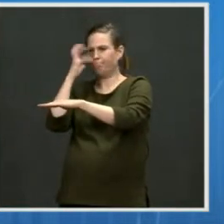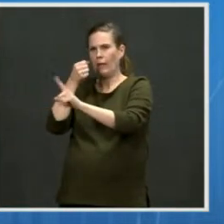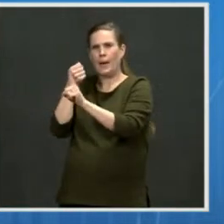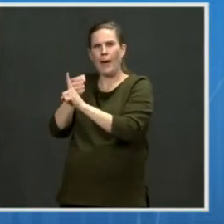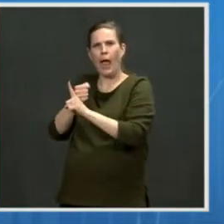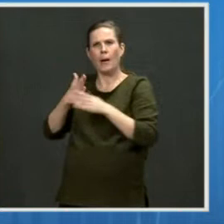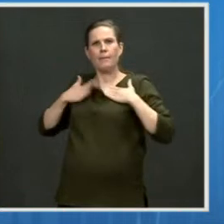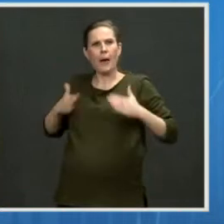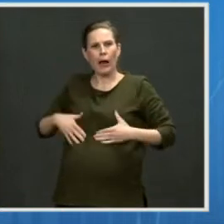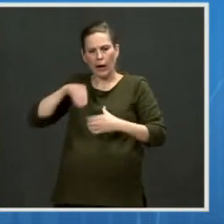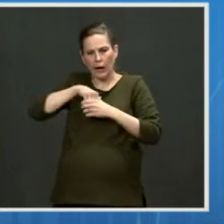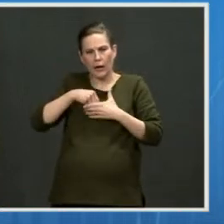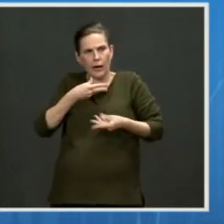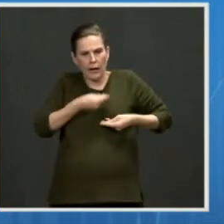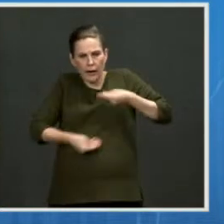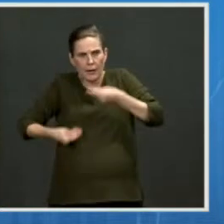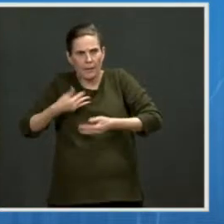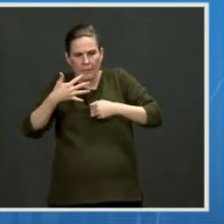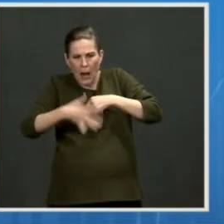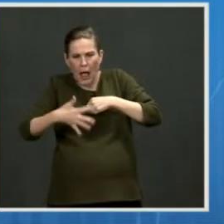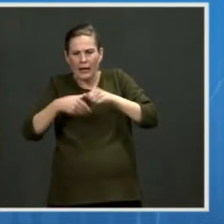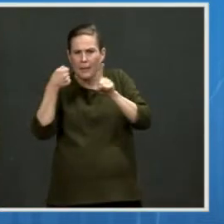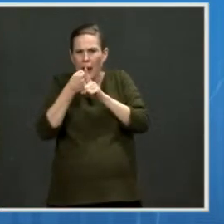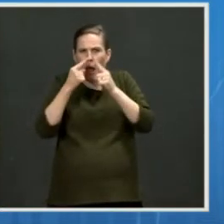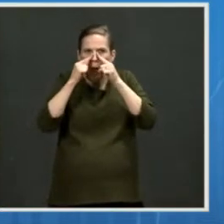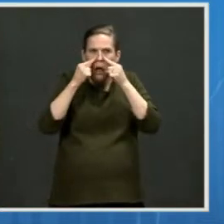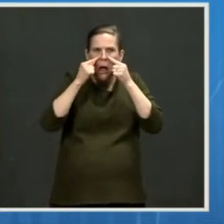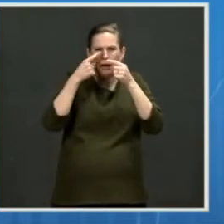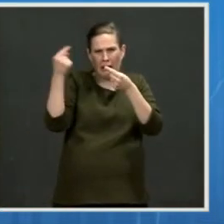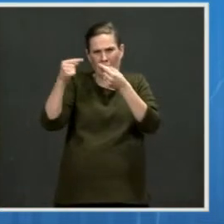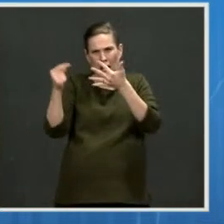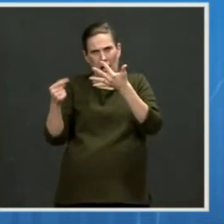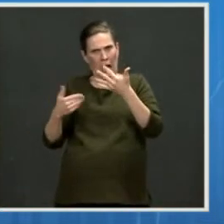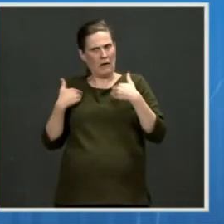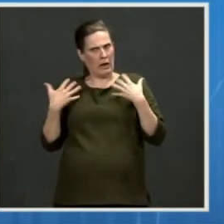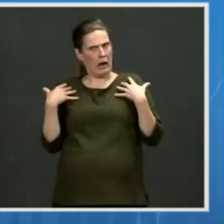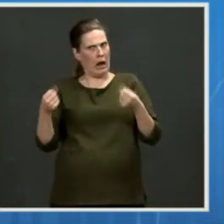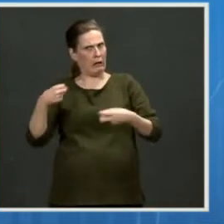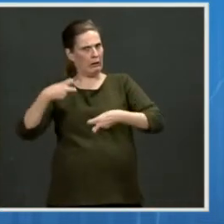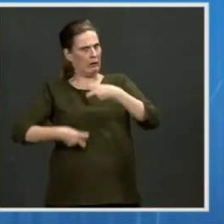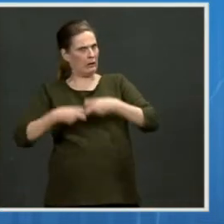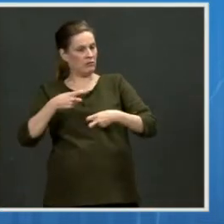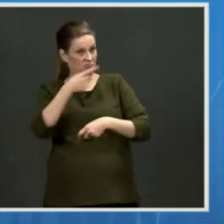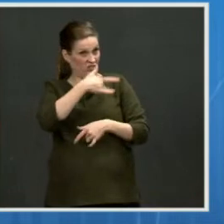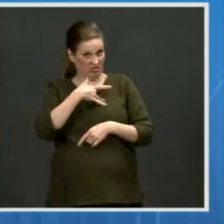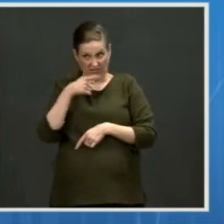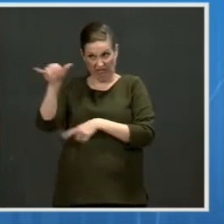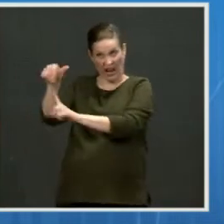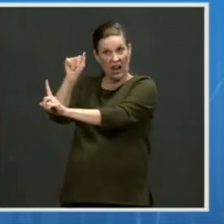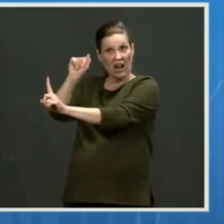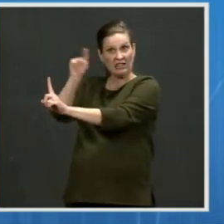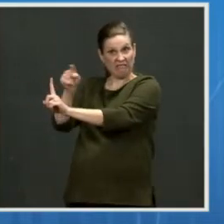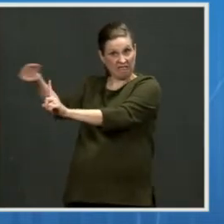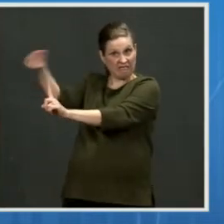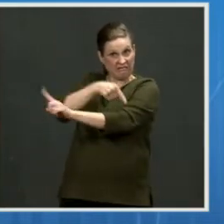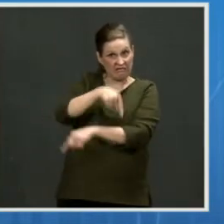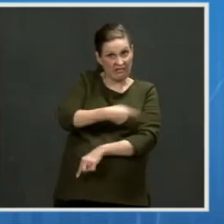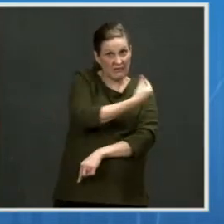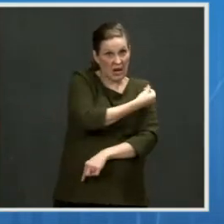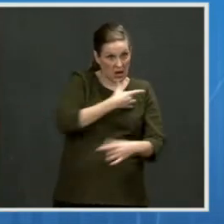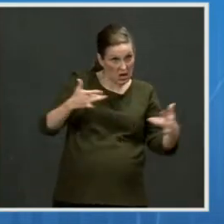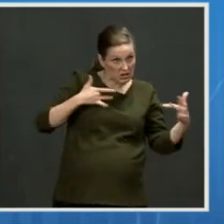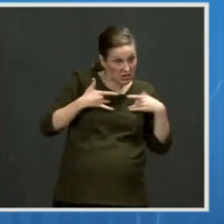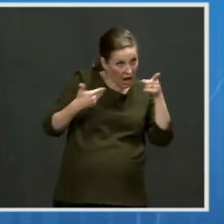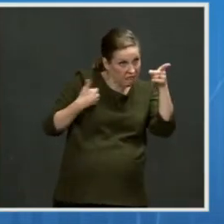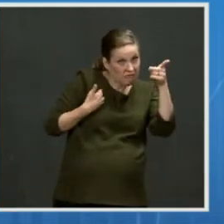vein thrombosis. Does that give you fresh concern or no? Well, I only have to go